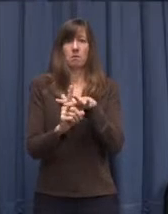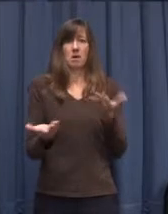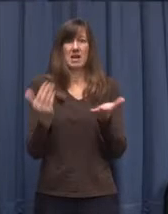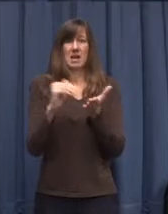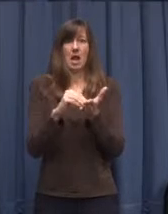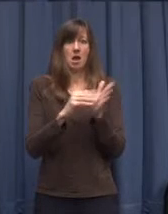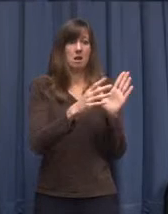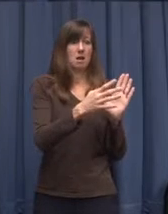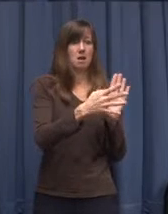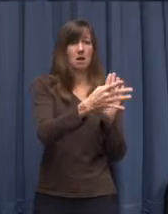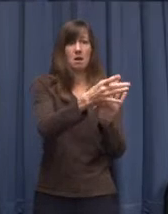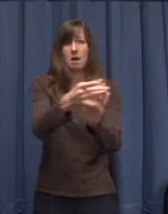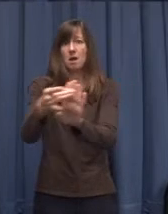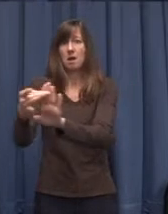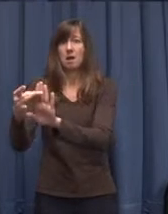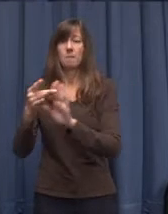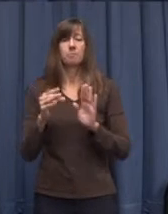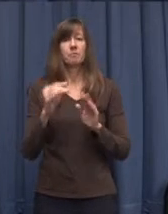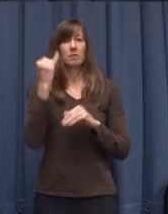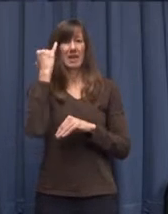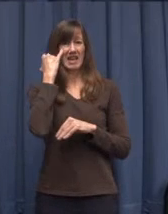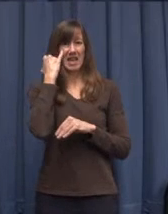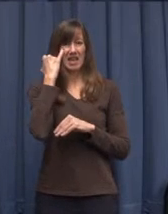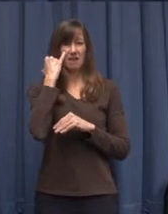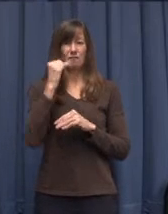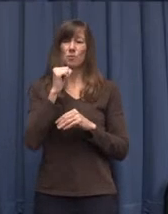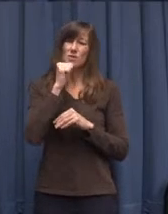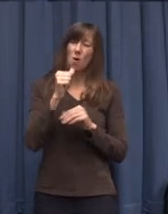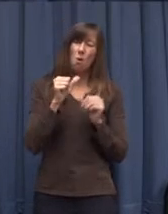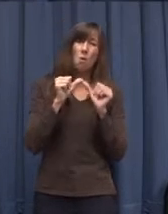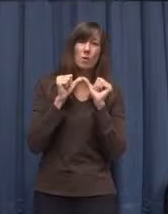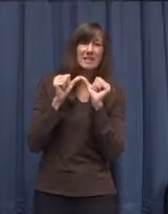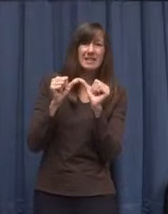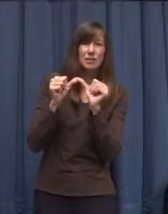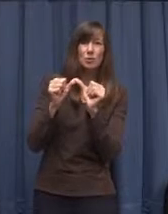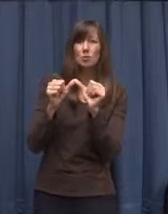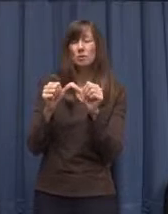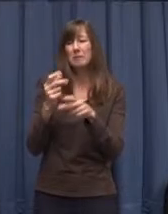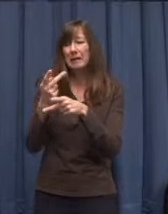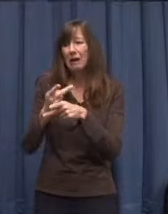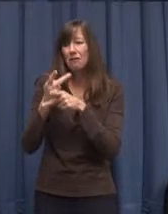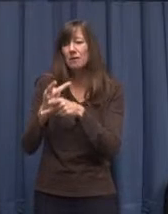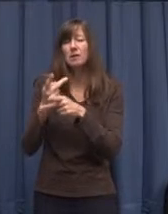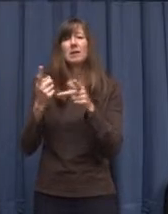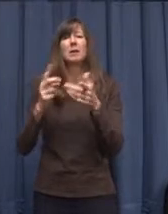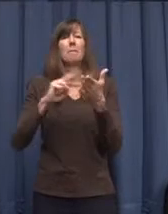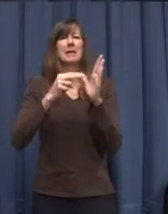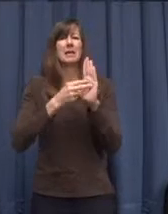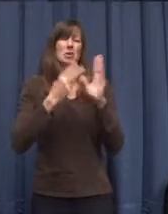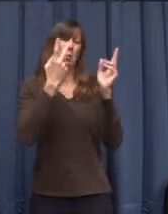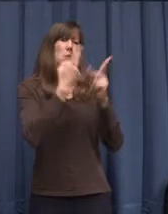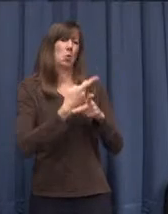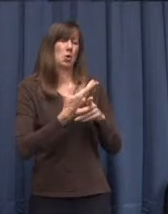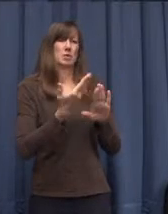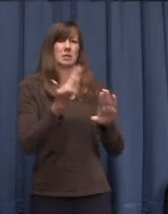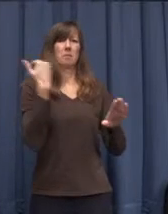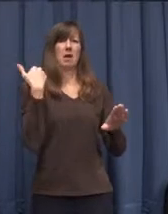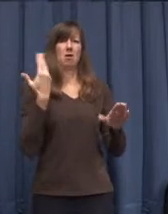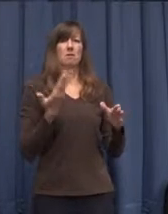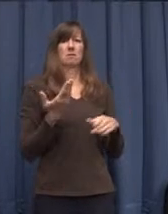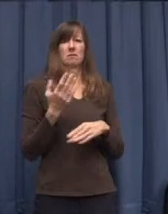it could even be worse than it was here in March, April, May, and into June. Looking